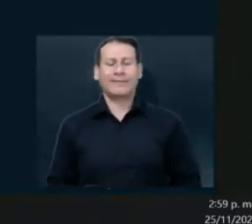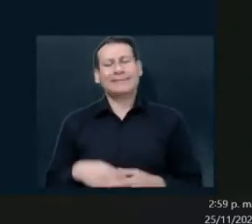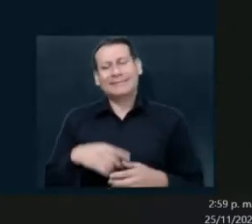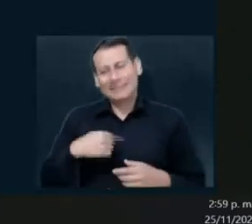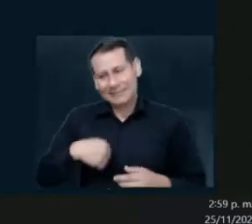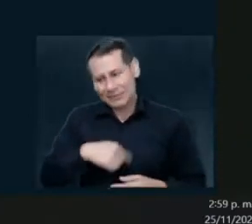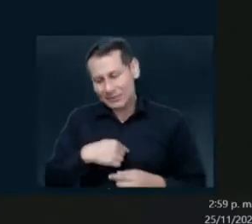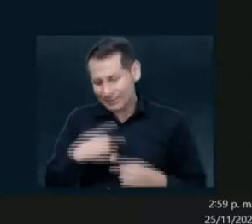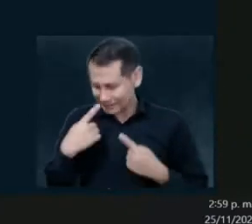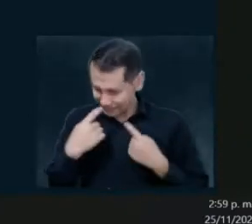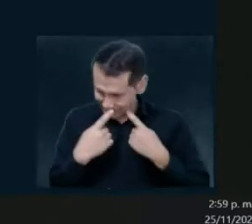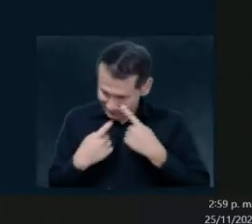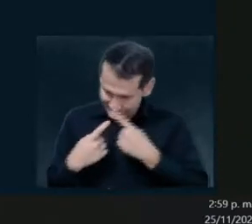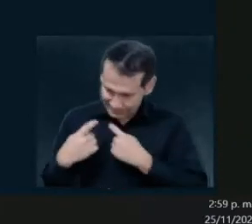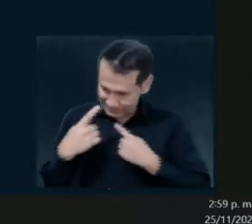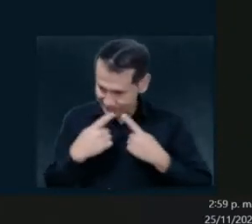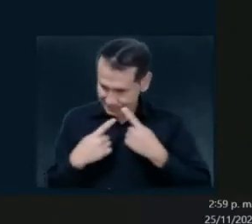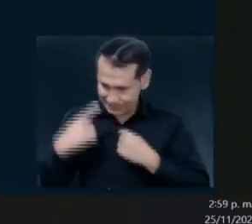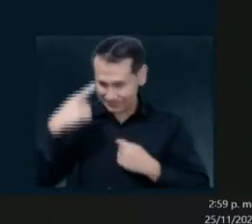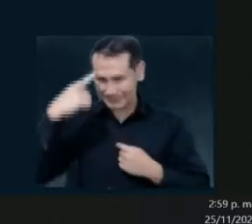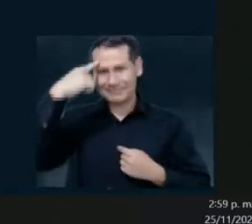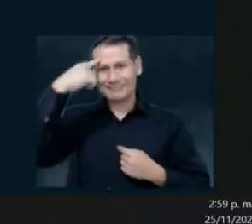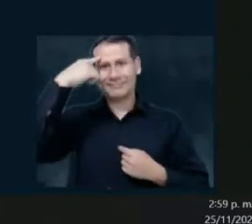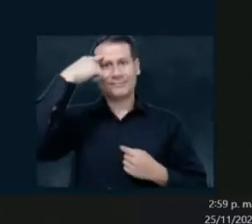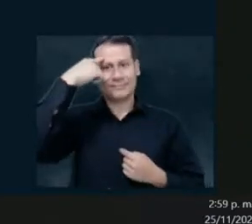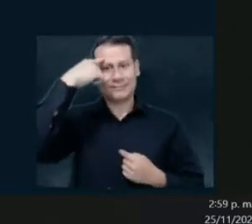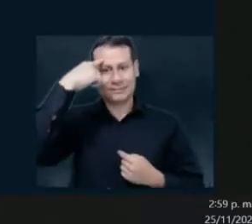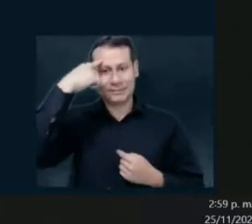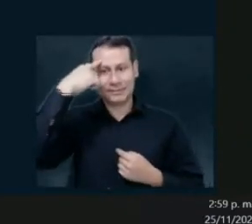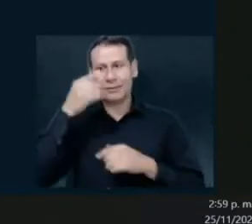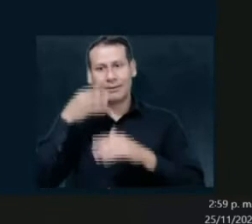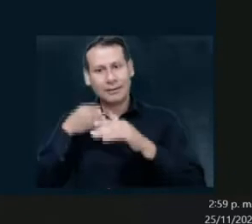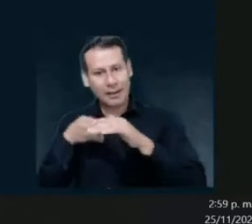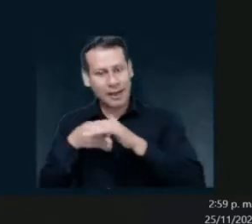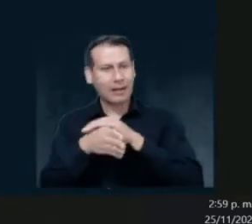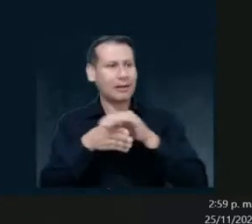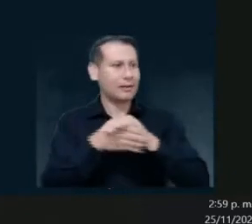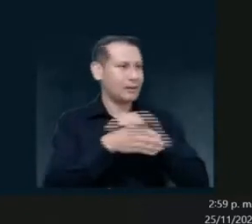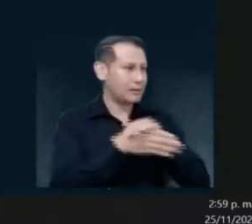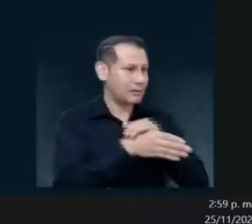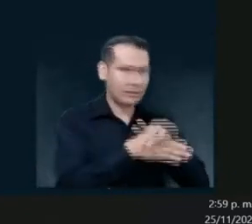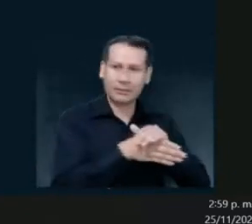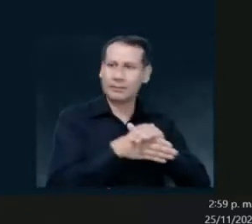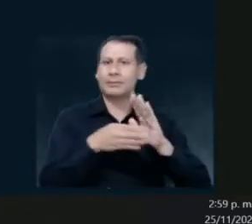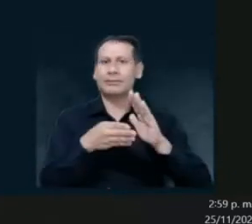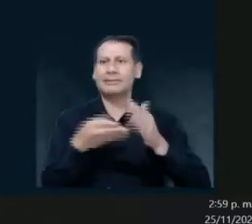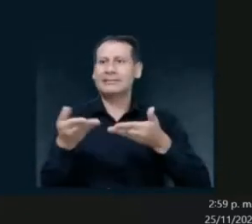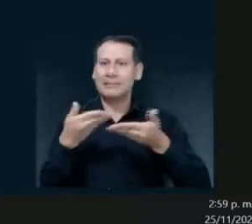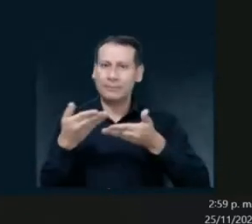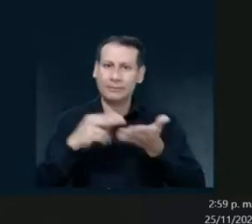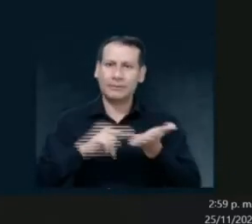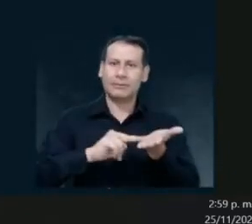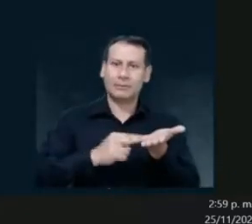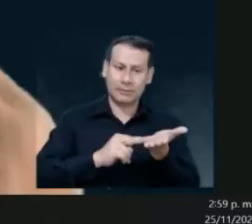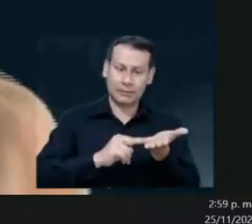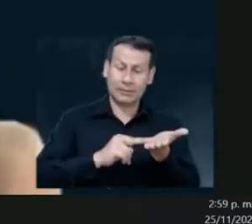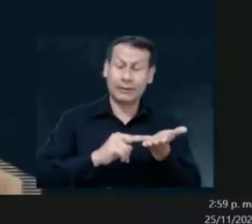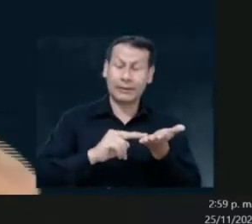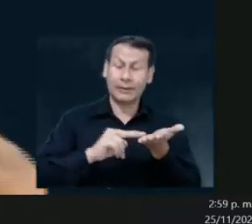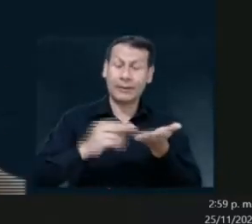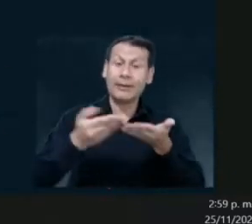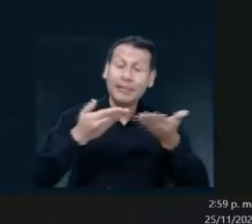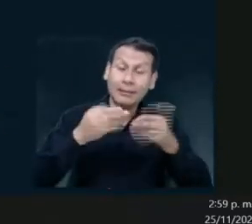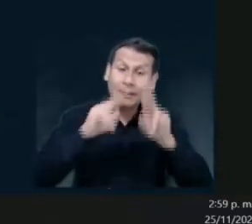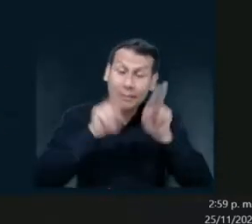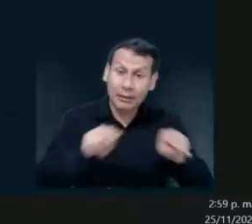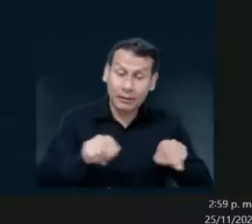we have to try to rethink very much of the access to the internet service and to think it better where the style of